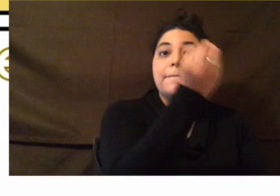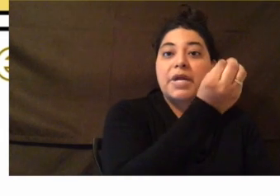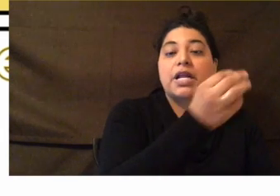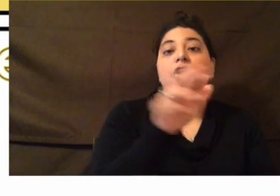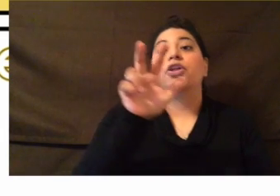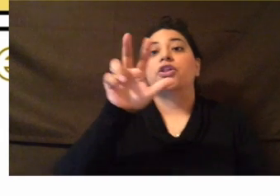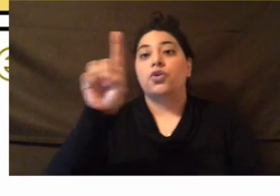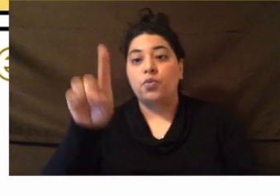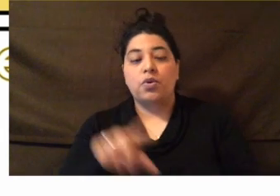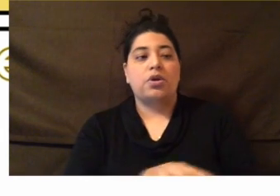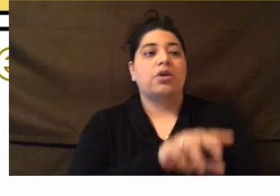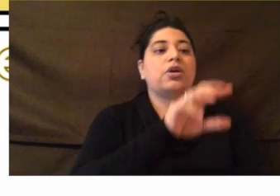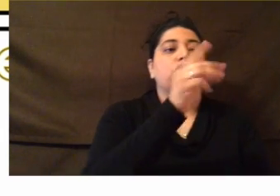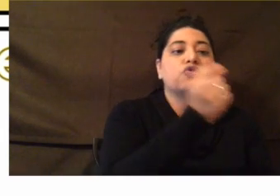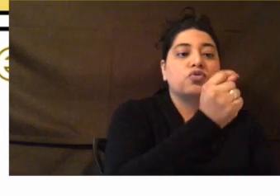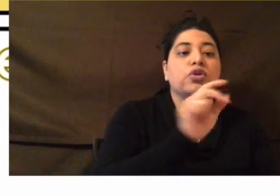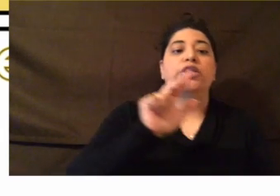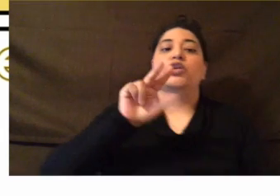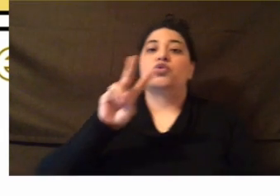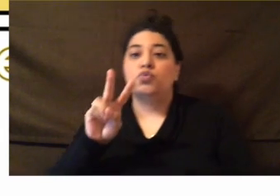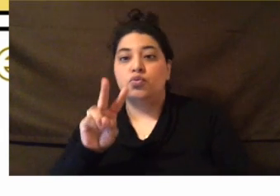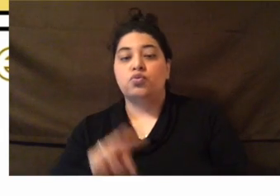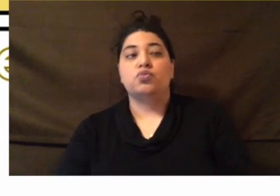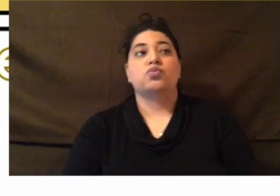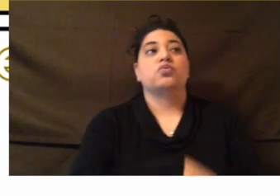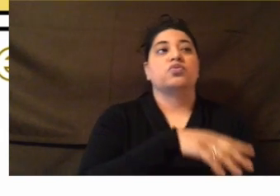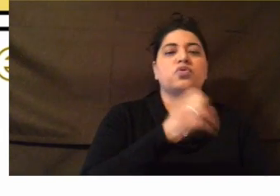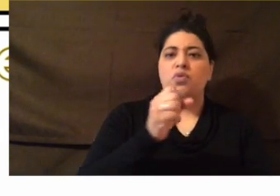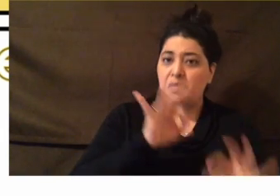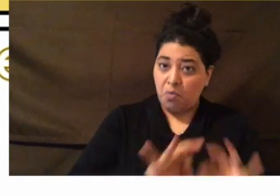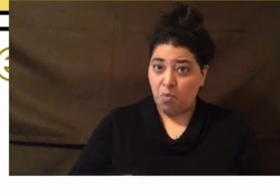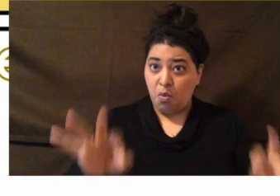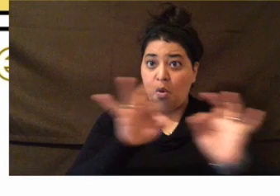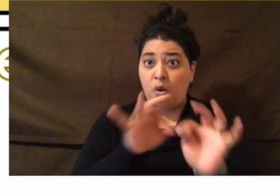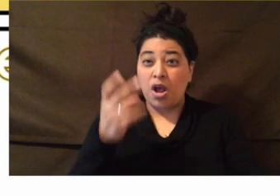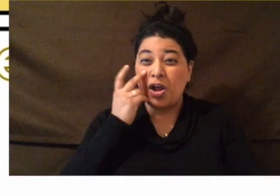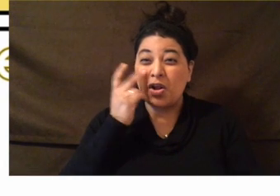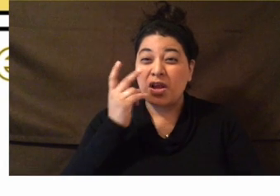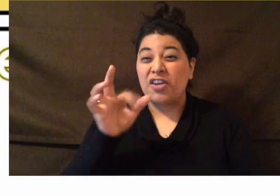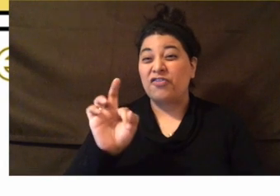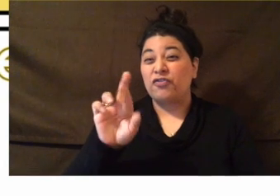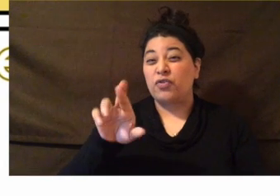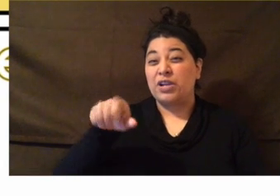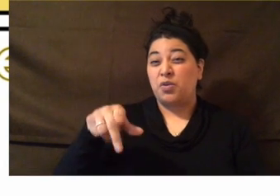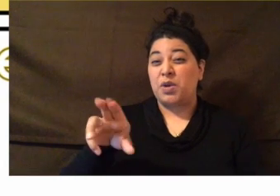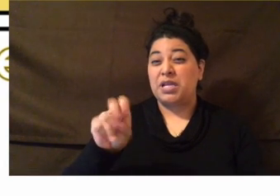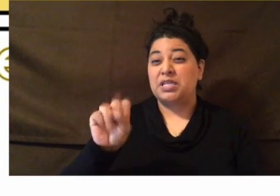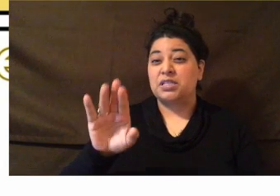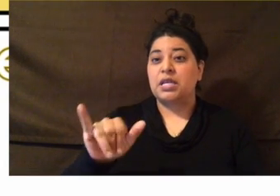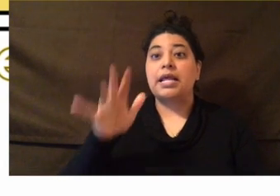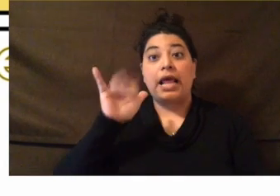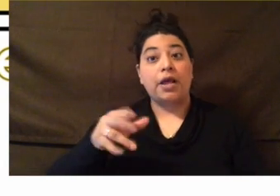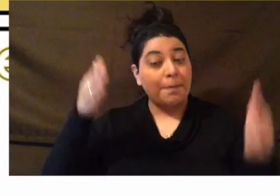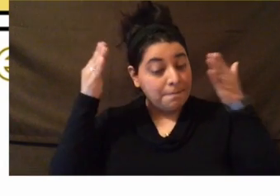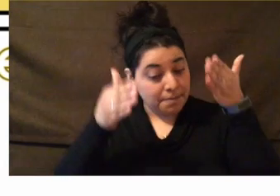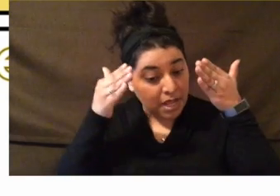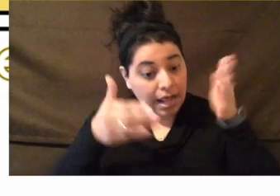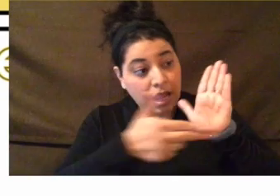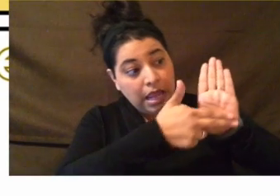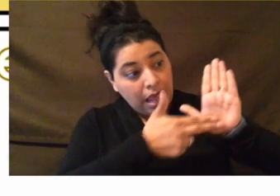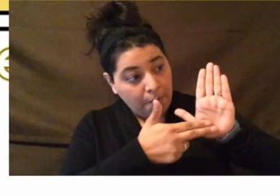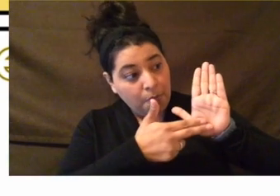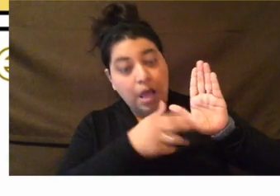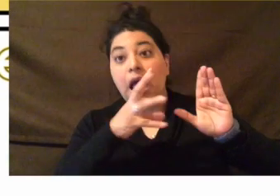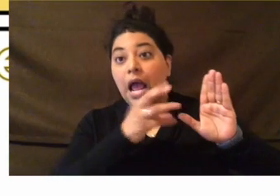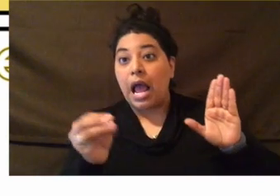Monday, 30 miles were driven. Tuesday, 32 miles were driven. So it's important when you're looking at frequency tables that you pay attention to the